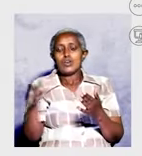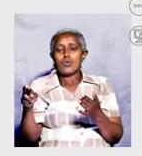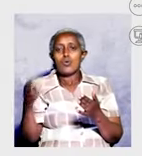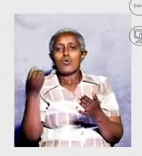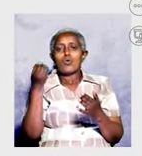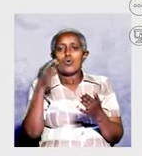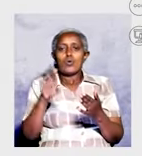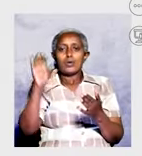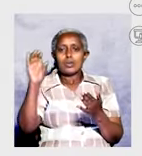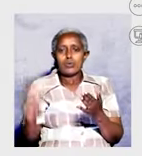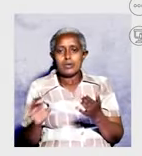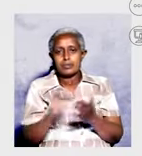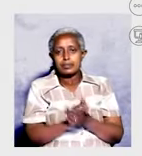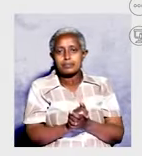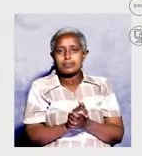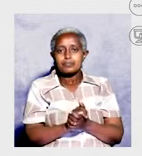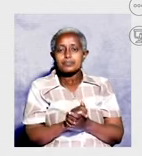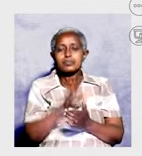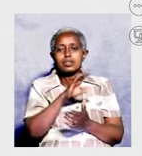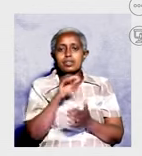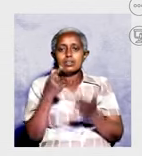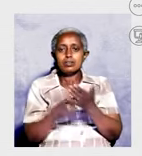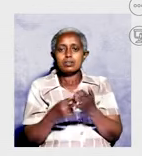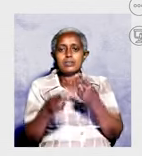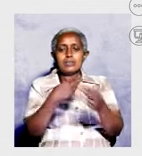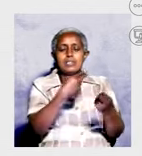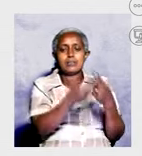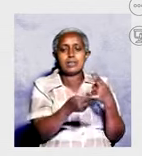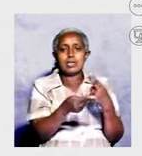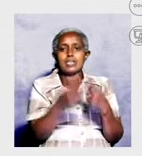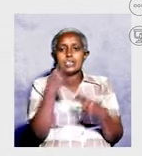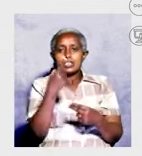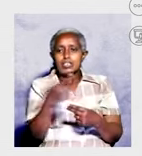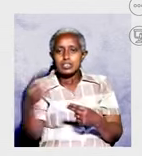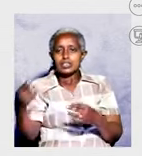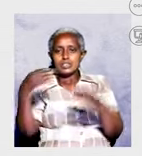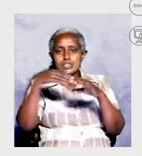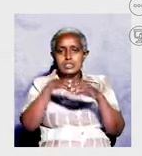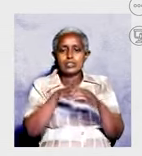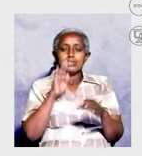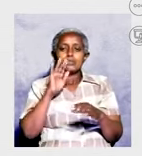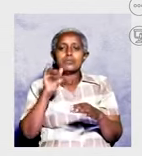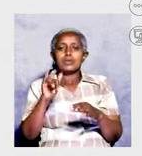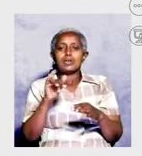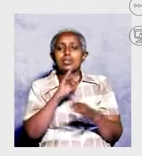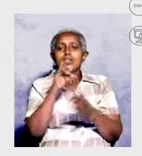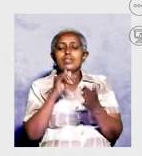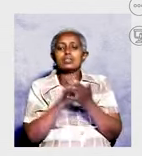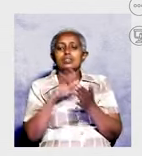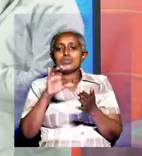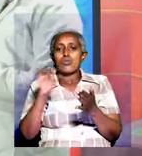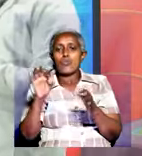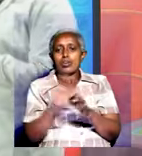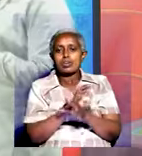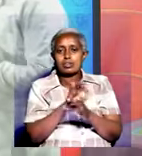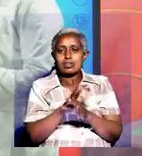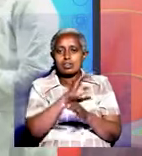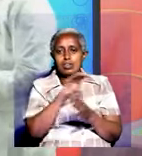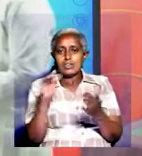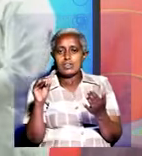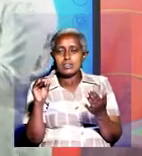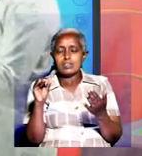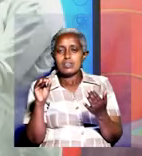or column, and then you multiply each entry by its cofactor